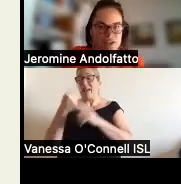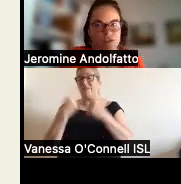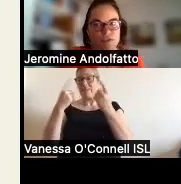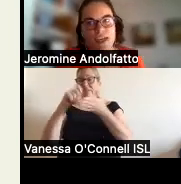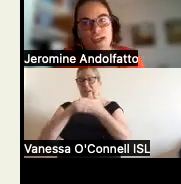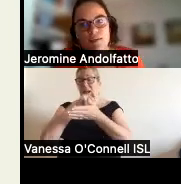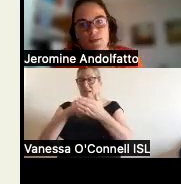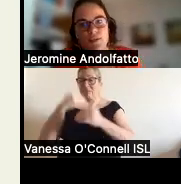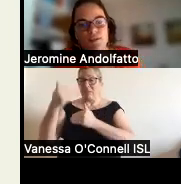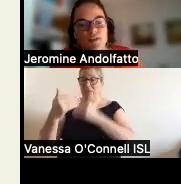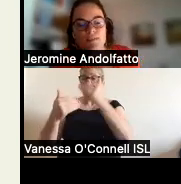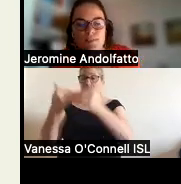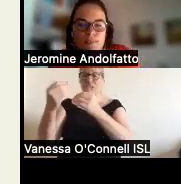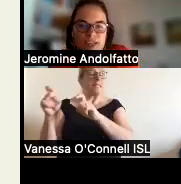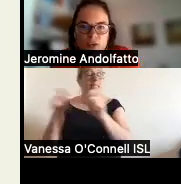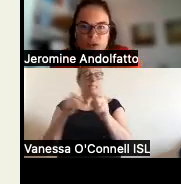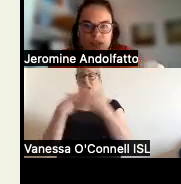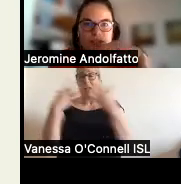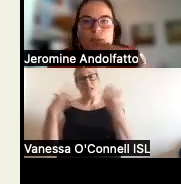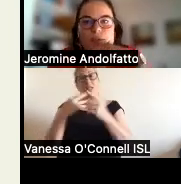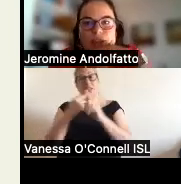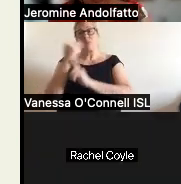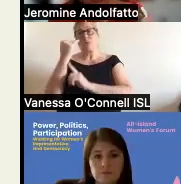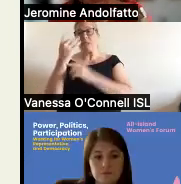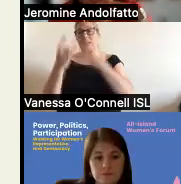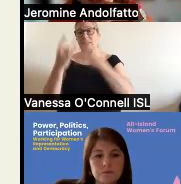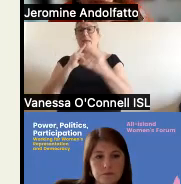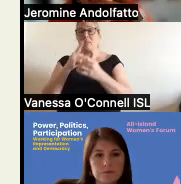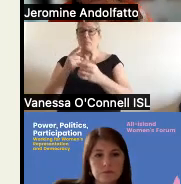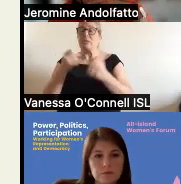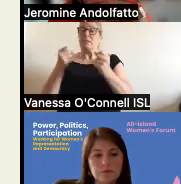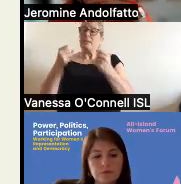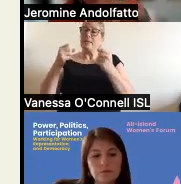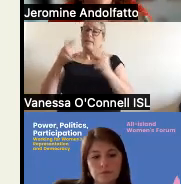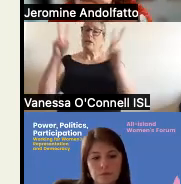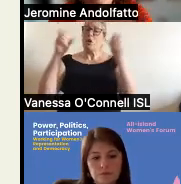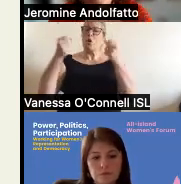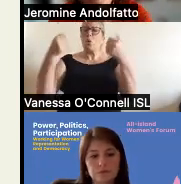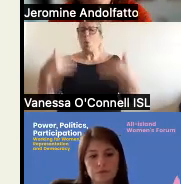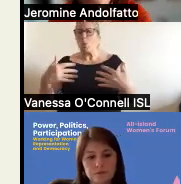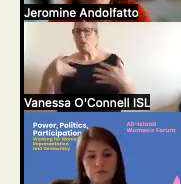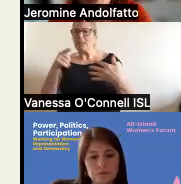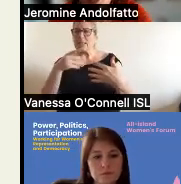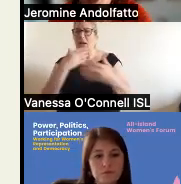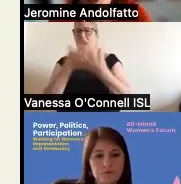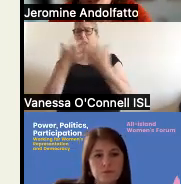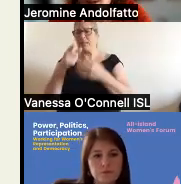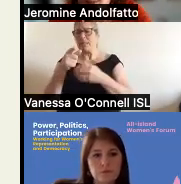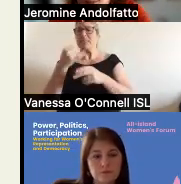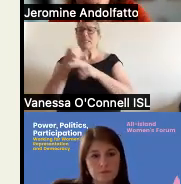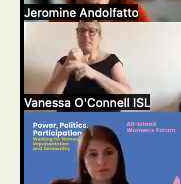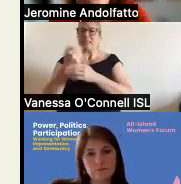of progress to make, but binding quotas are a bit more effective. And that's why a lot of the civil society